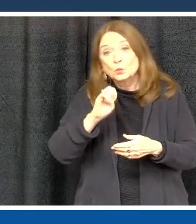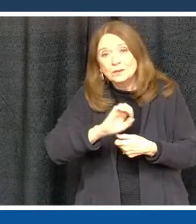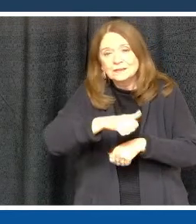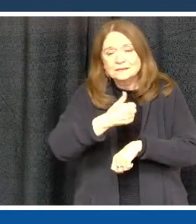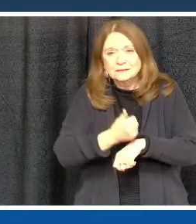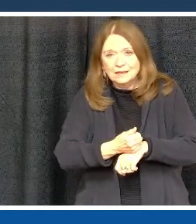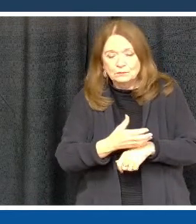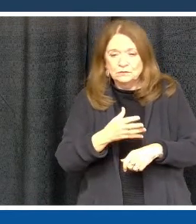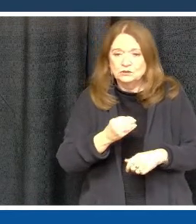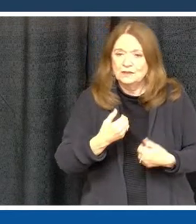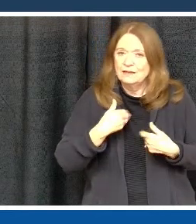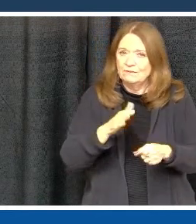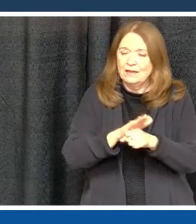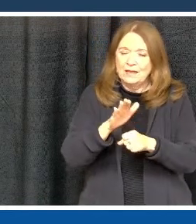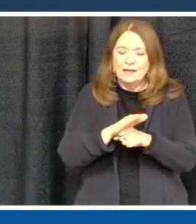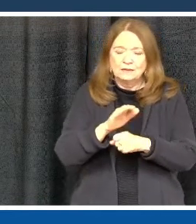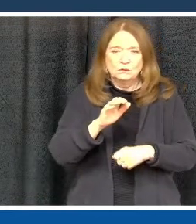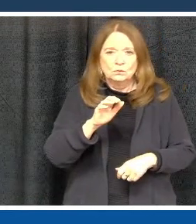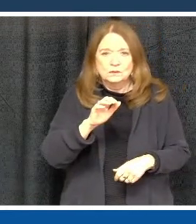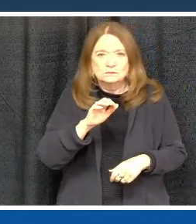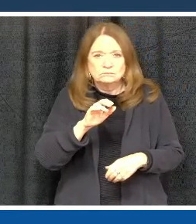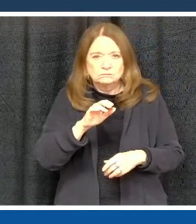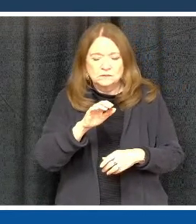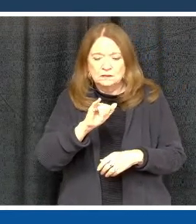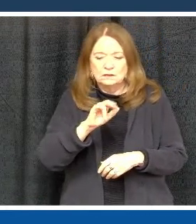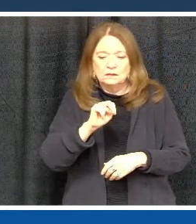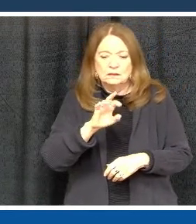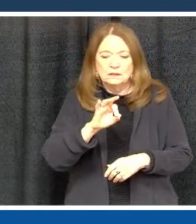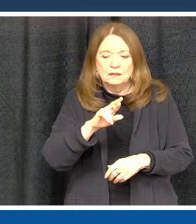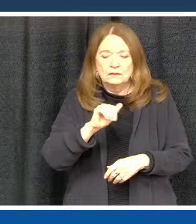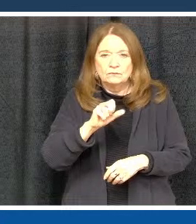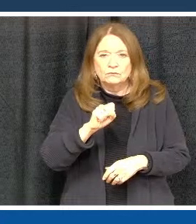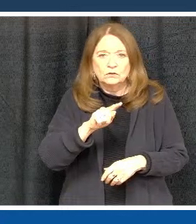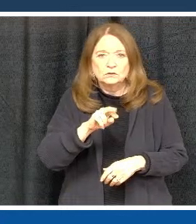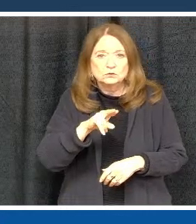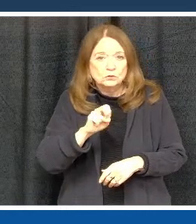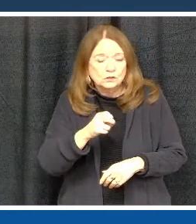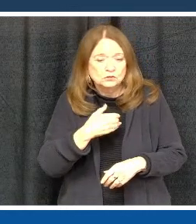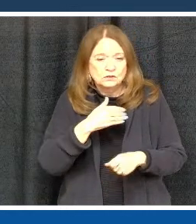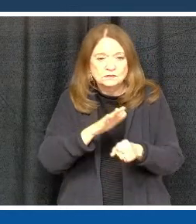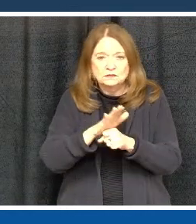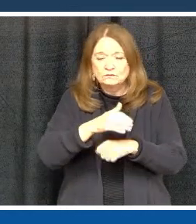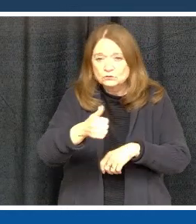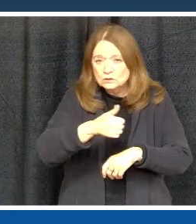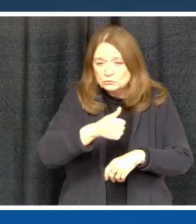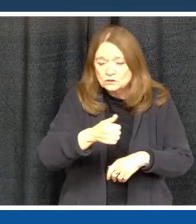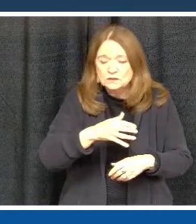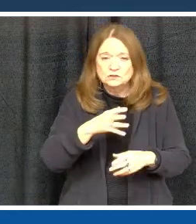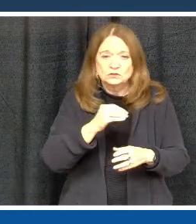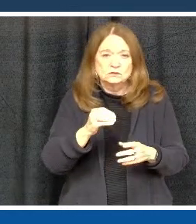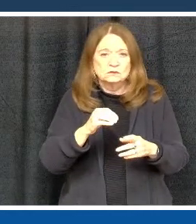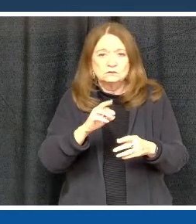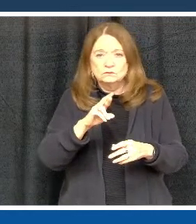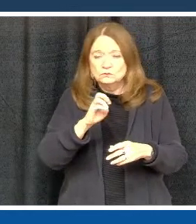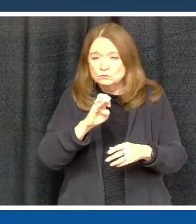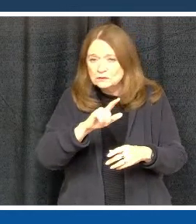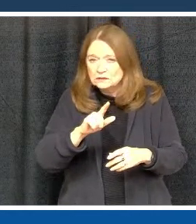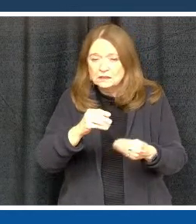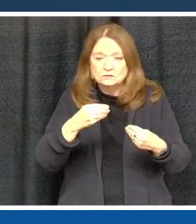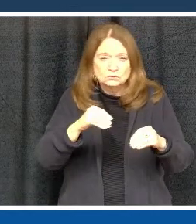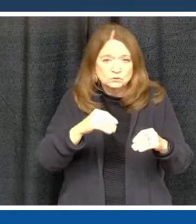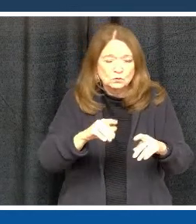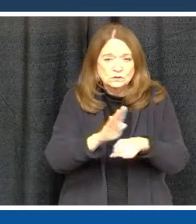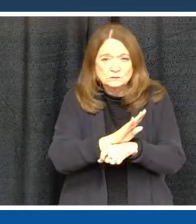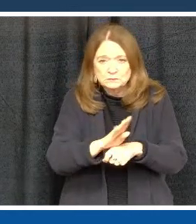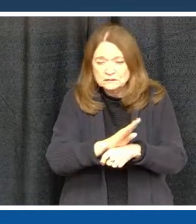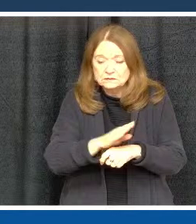site, including other residential supportive uses such as mass transit and retail services within close proximity to the east. Sidewalks will be required